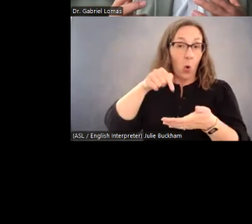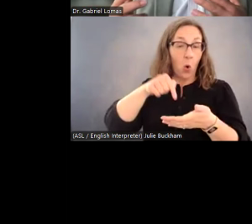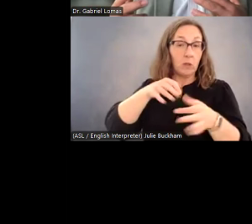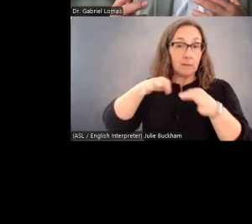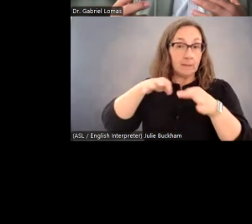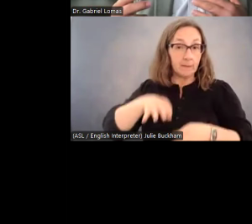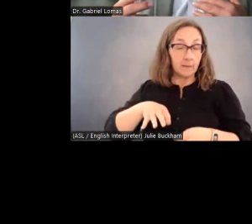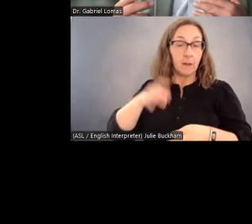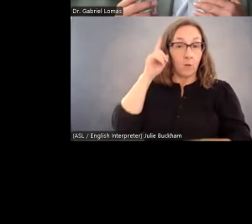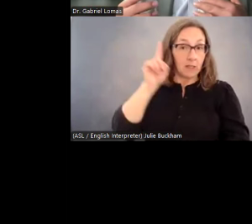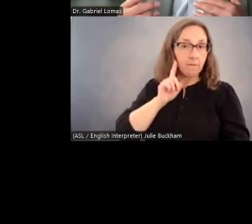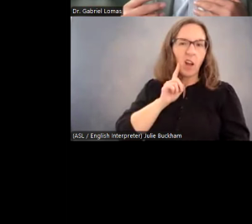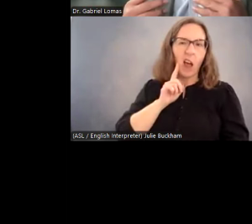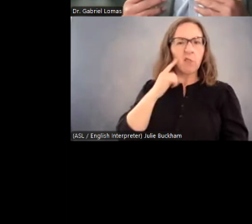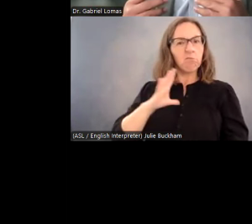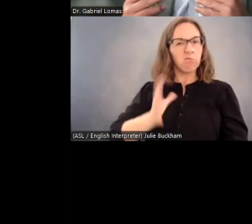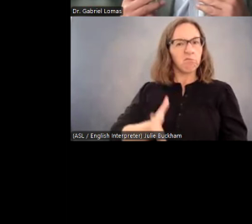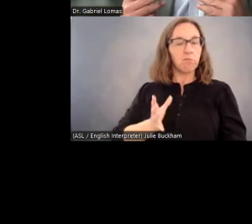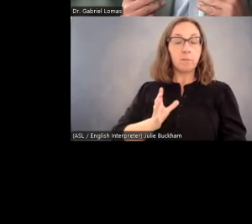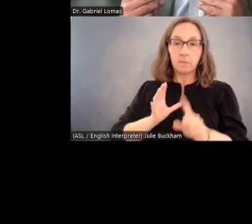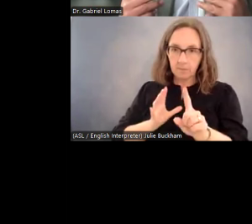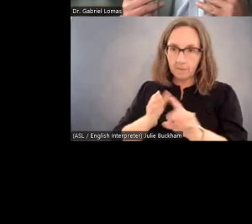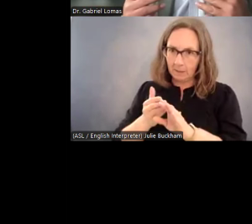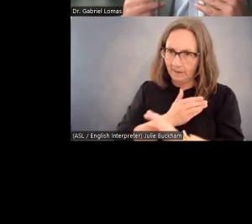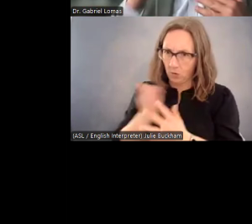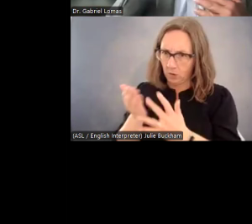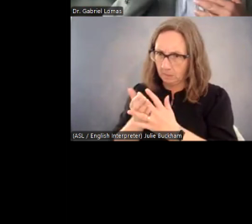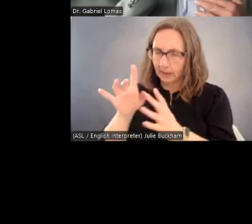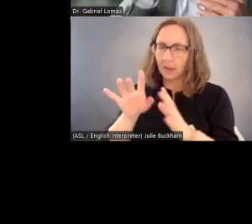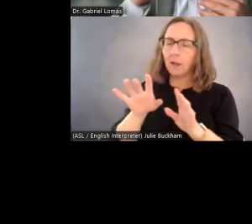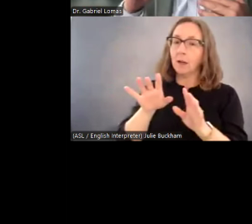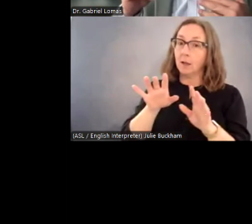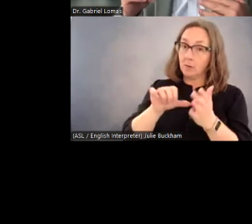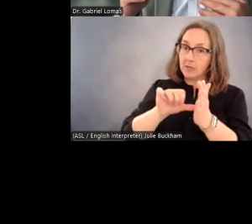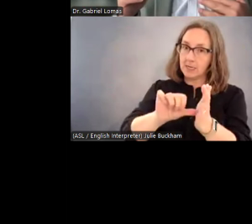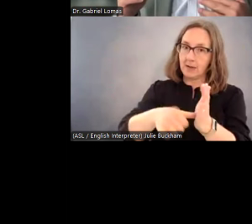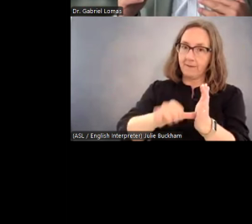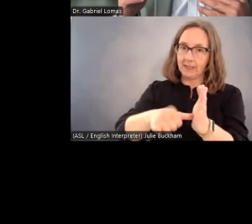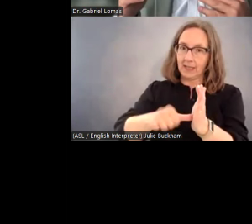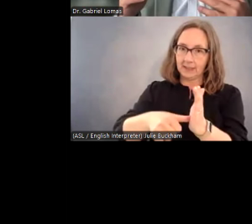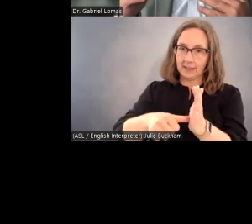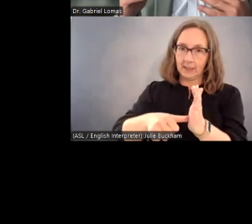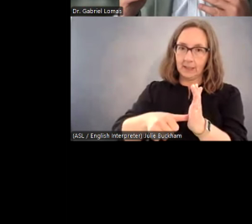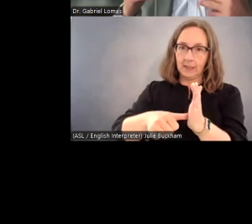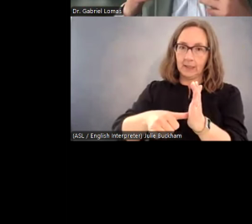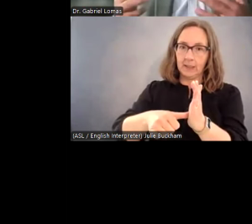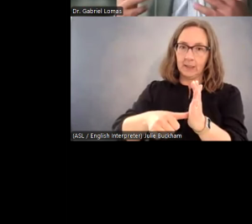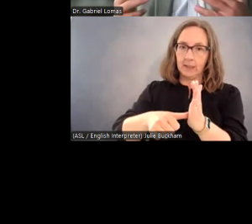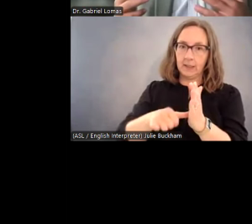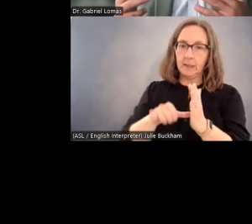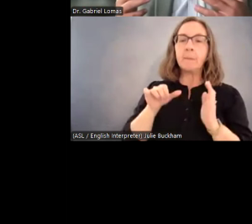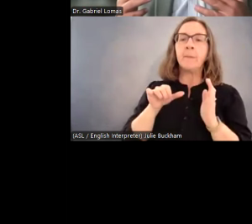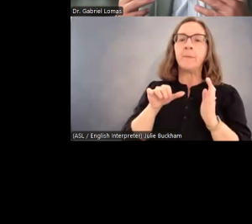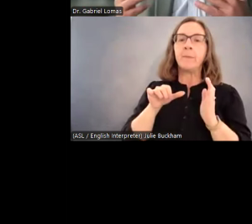shape. But before we close for our break, I want to just underscore that um, that no matter